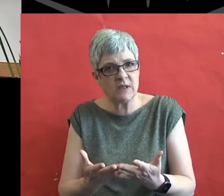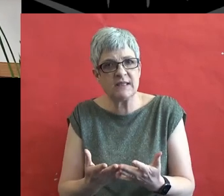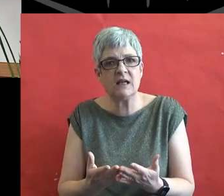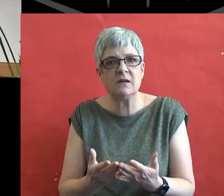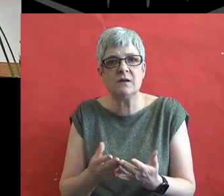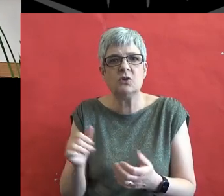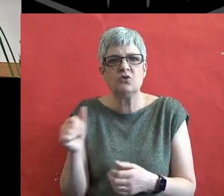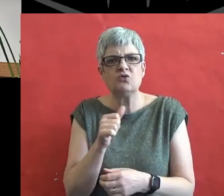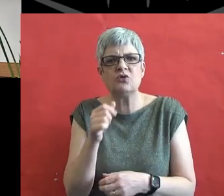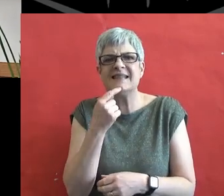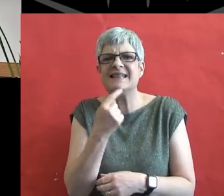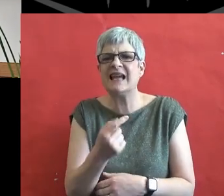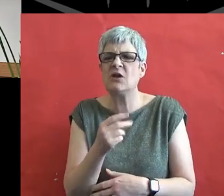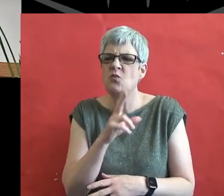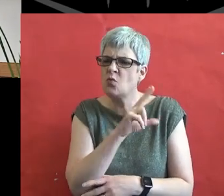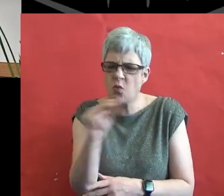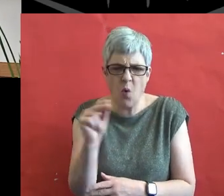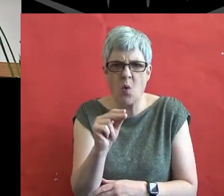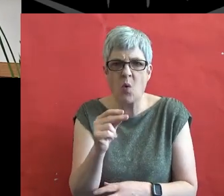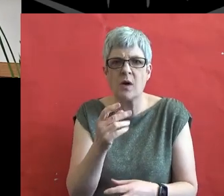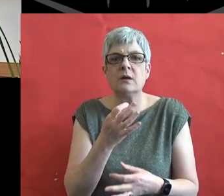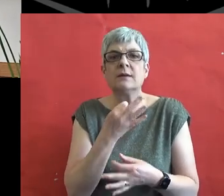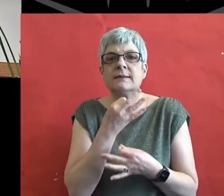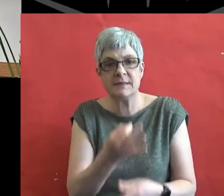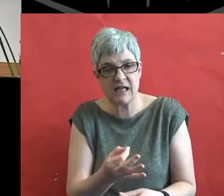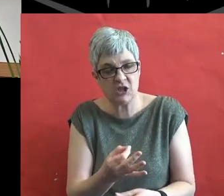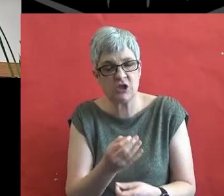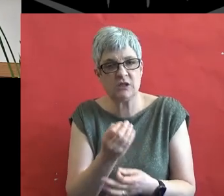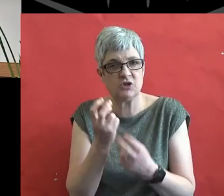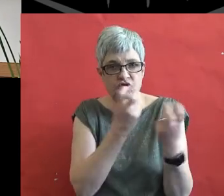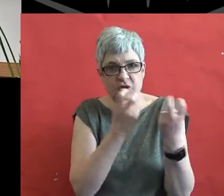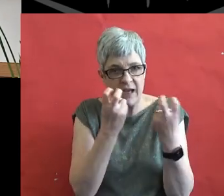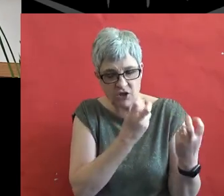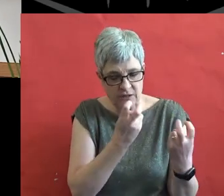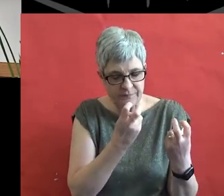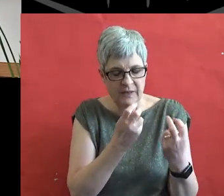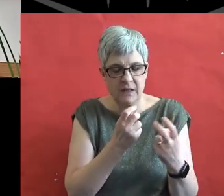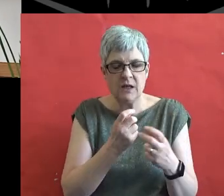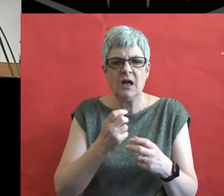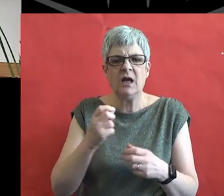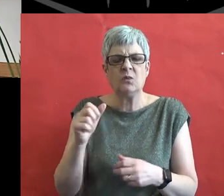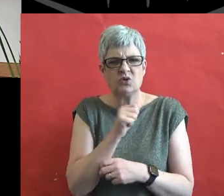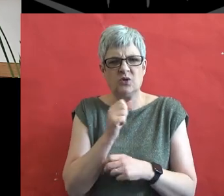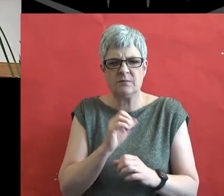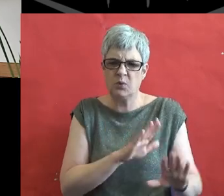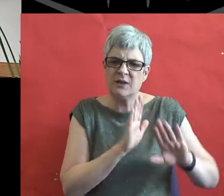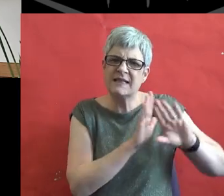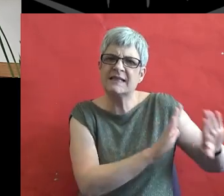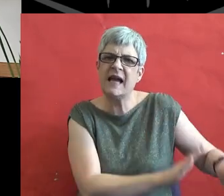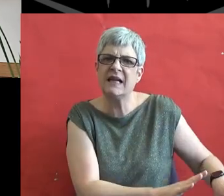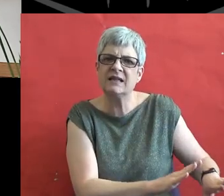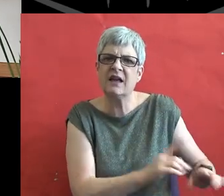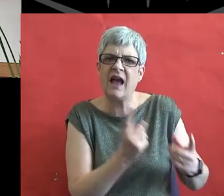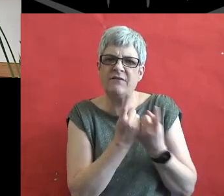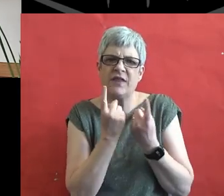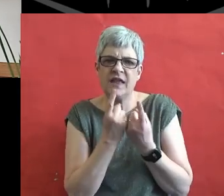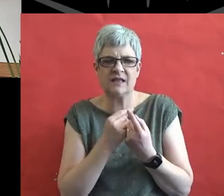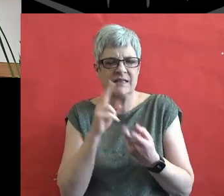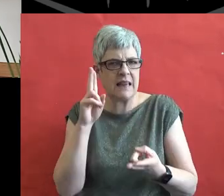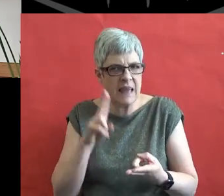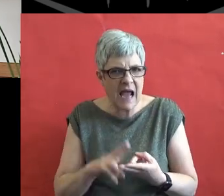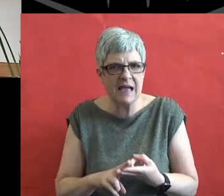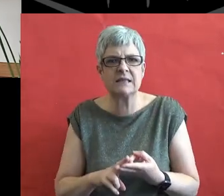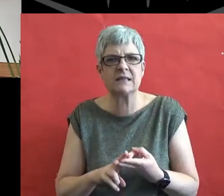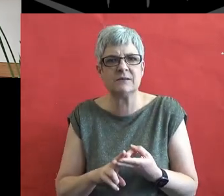to temptations and distractions, that way of putting aside all that makes us less fruitful and less effective